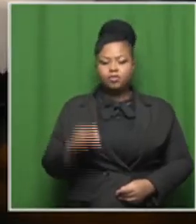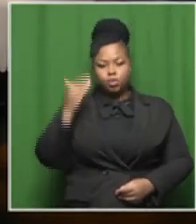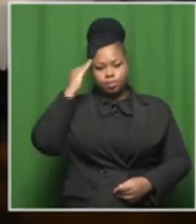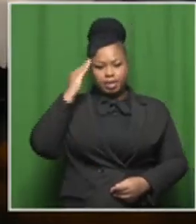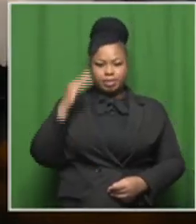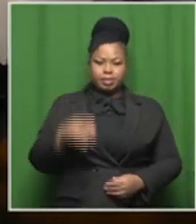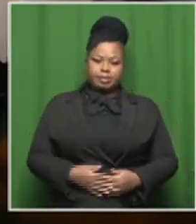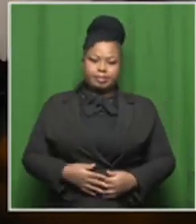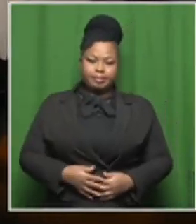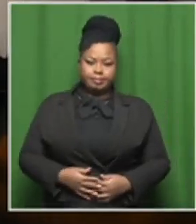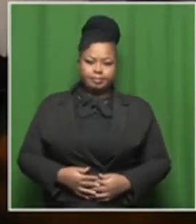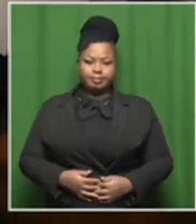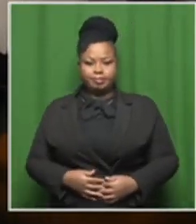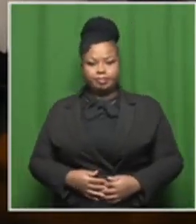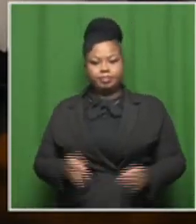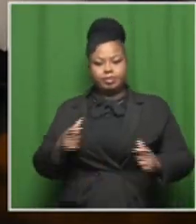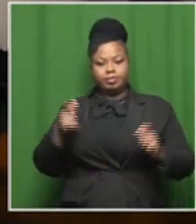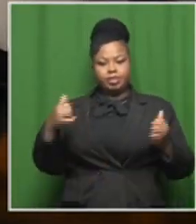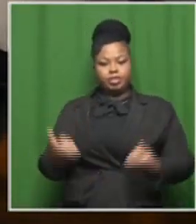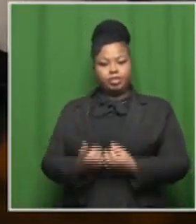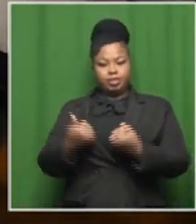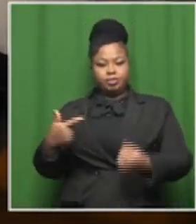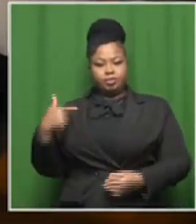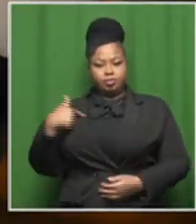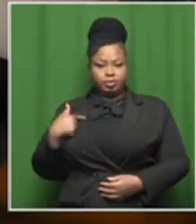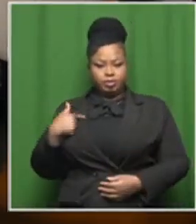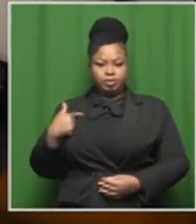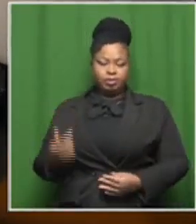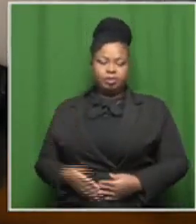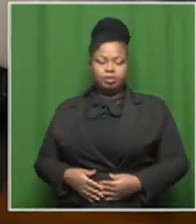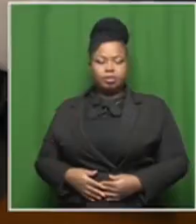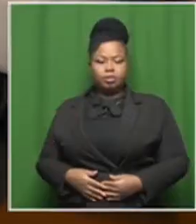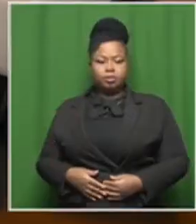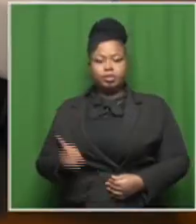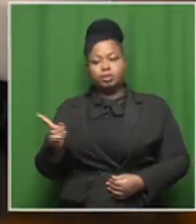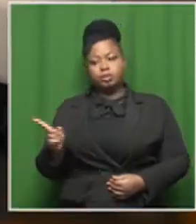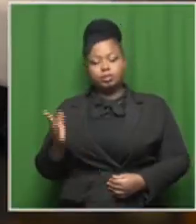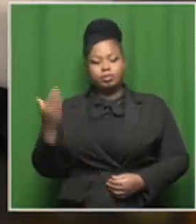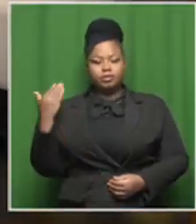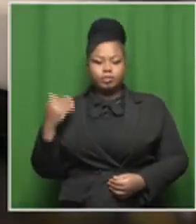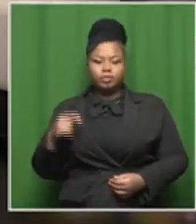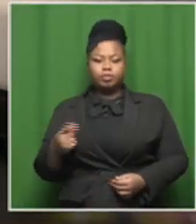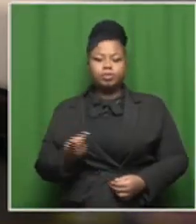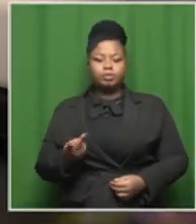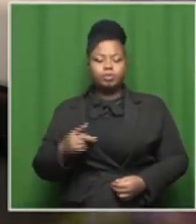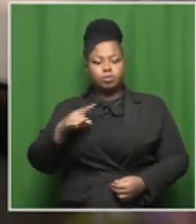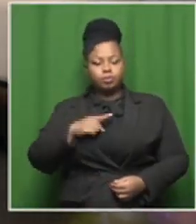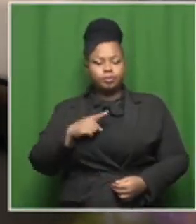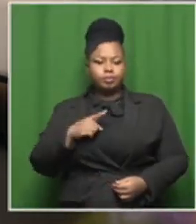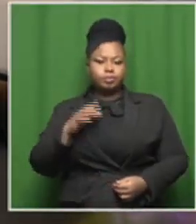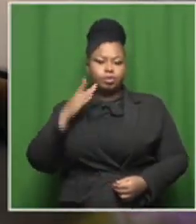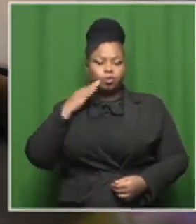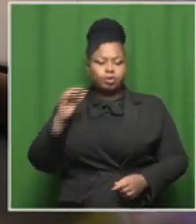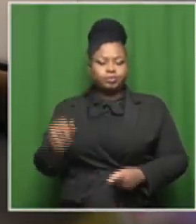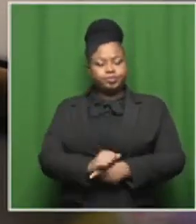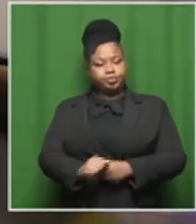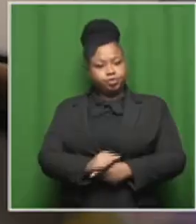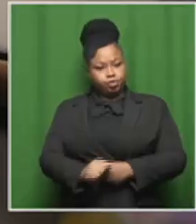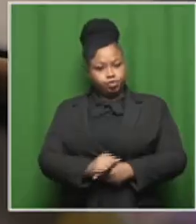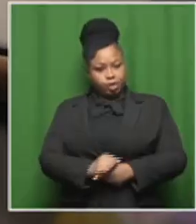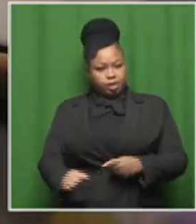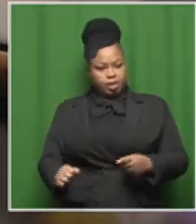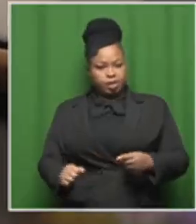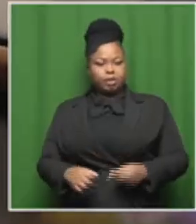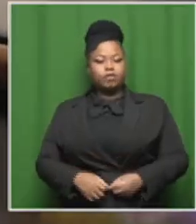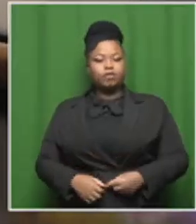complete it? So the biggest challenge for me, and it just follows on the sleep deprivation question, is, when you are training for an Ironman